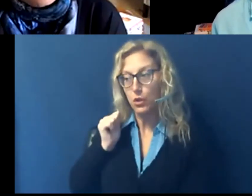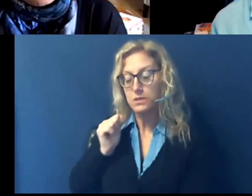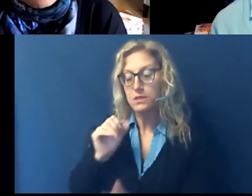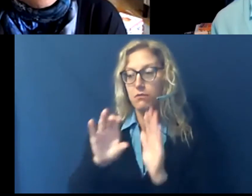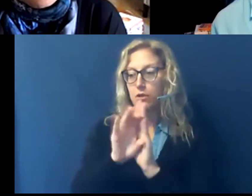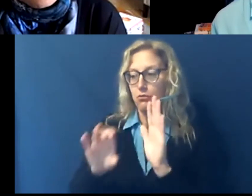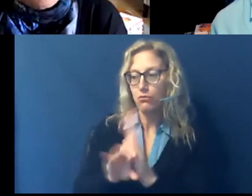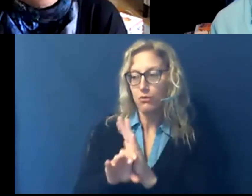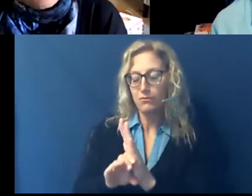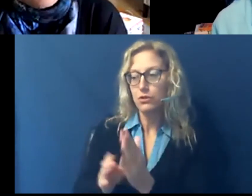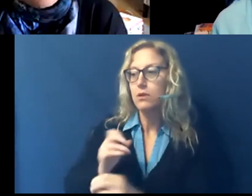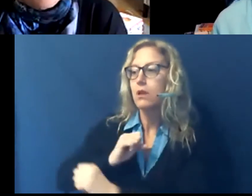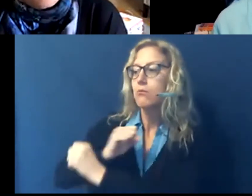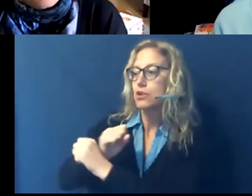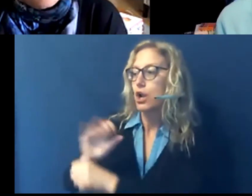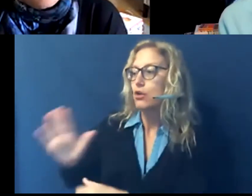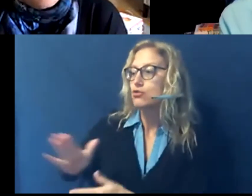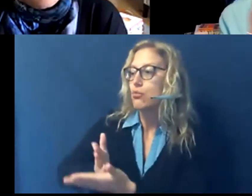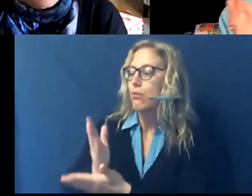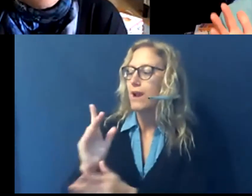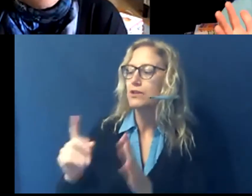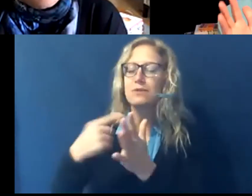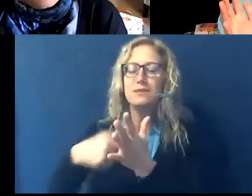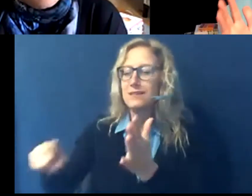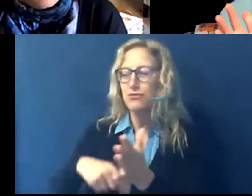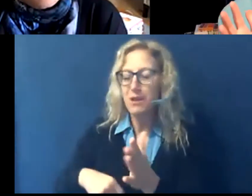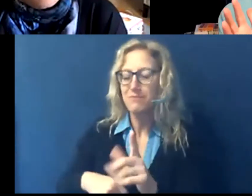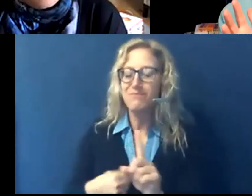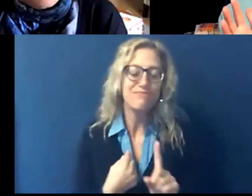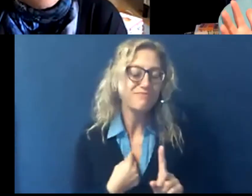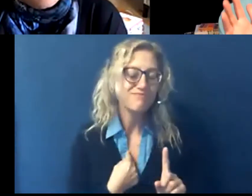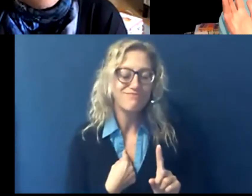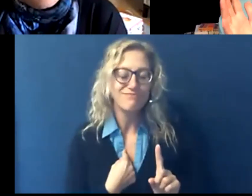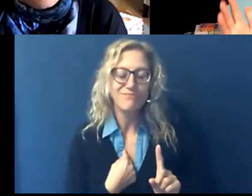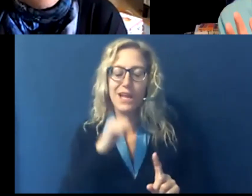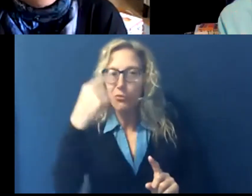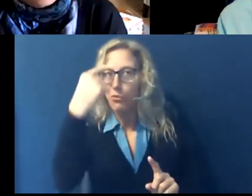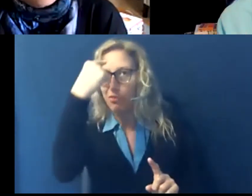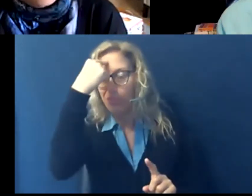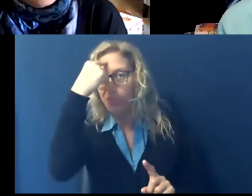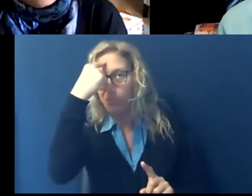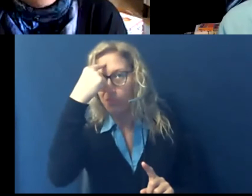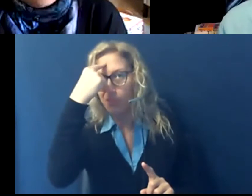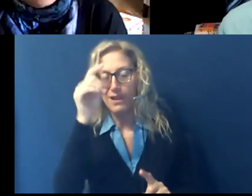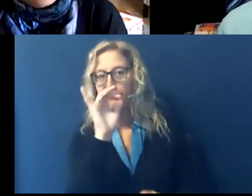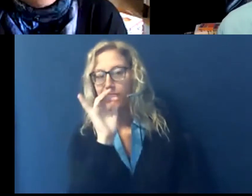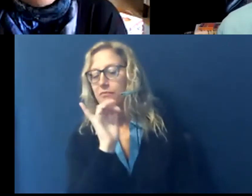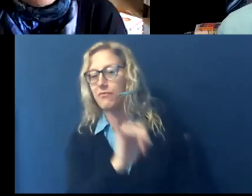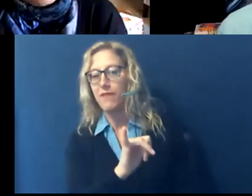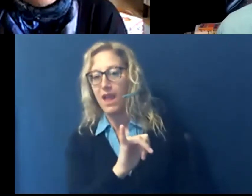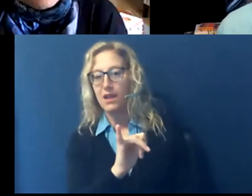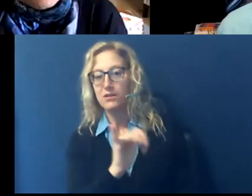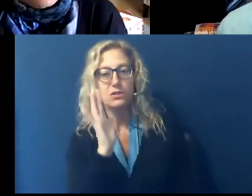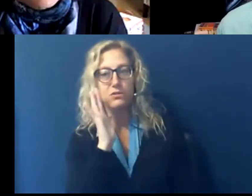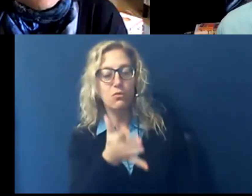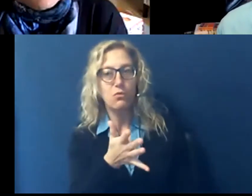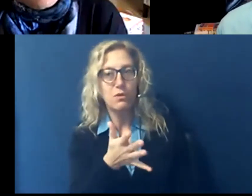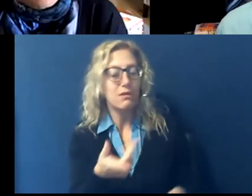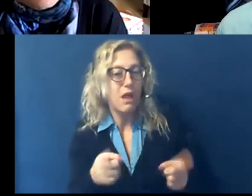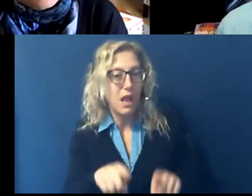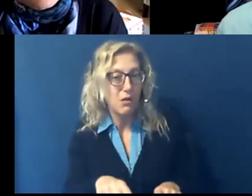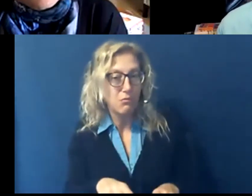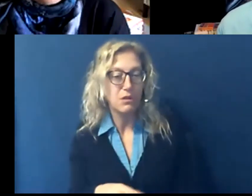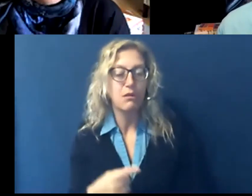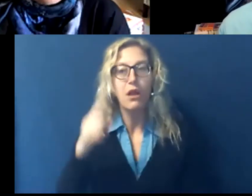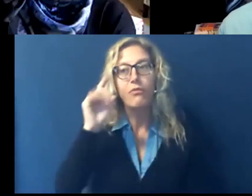Constitution protects your right to discriminate. We won't have I don't anticipate a broad loss like that. I think in Fulton,